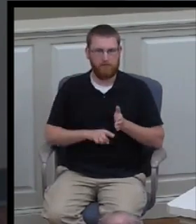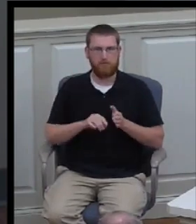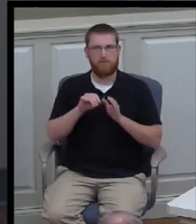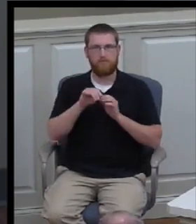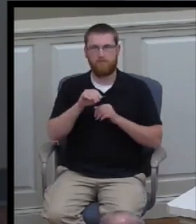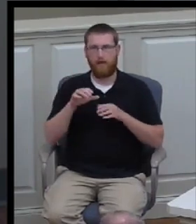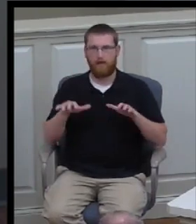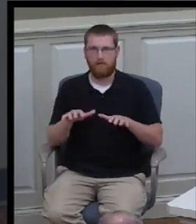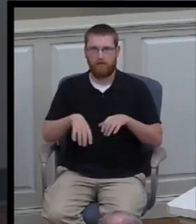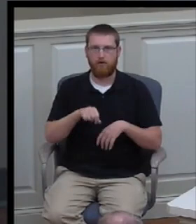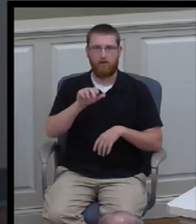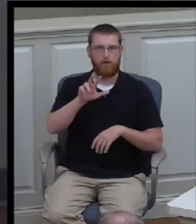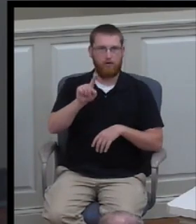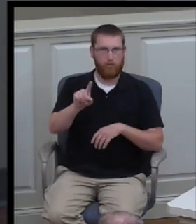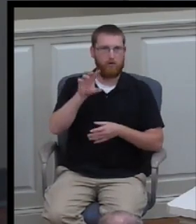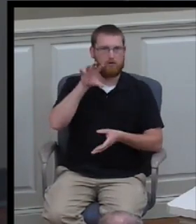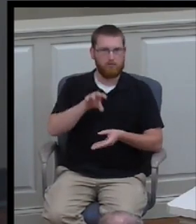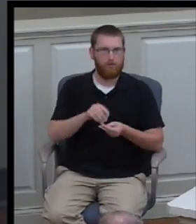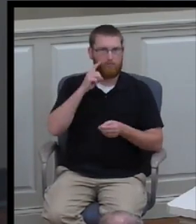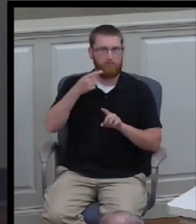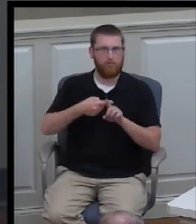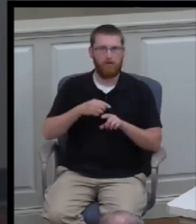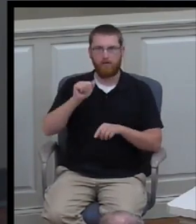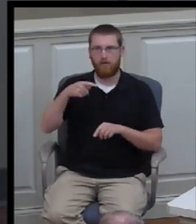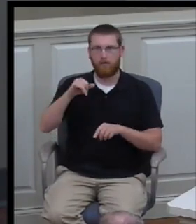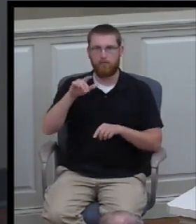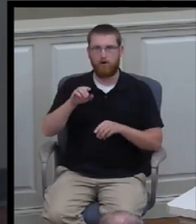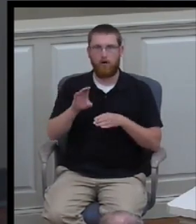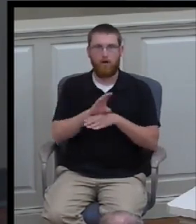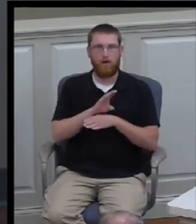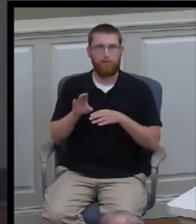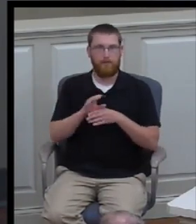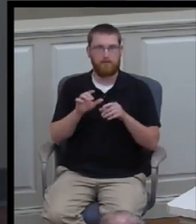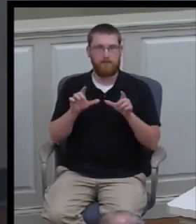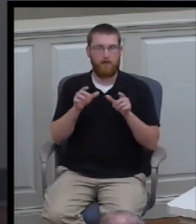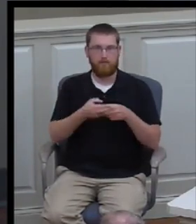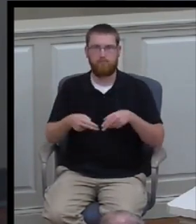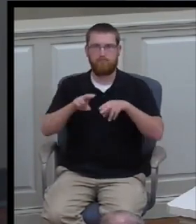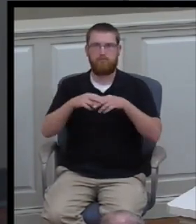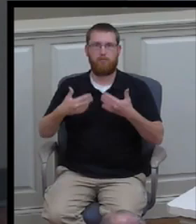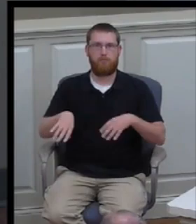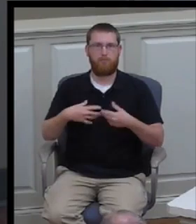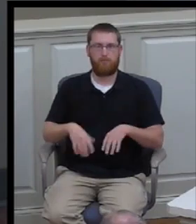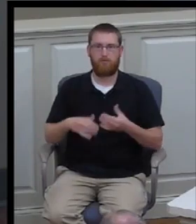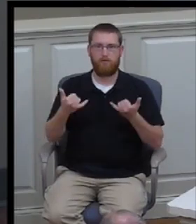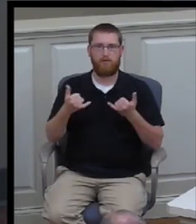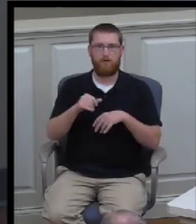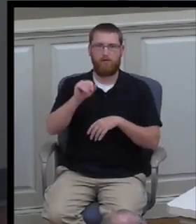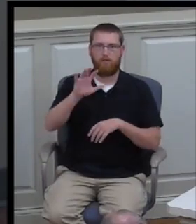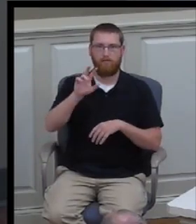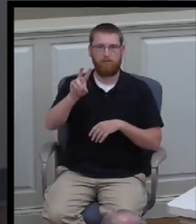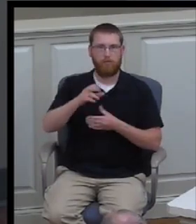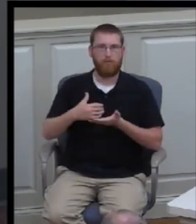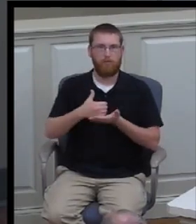of 31 for the month of April. Our business licenses went way up for the month. Commissioner Series, we're at 52, and we brought in a